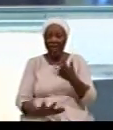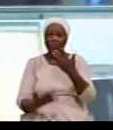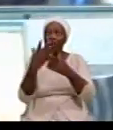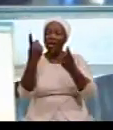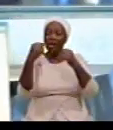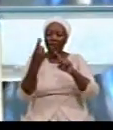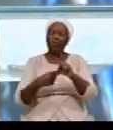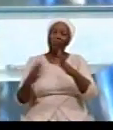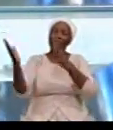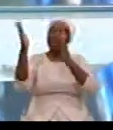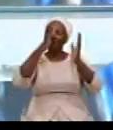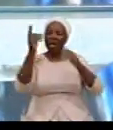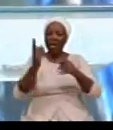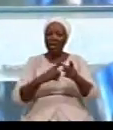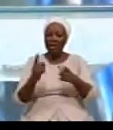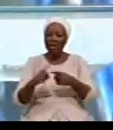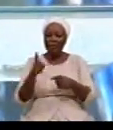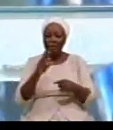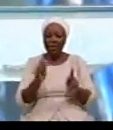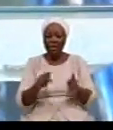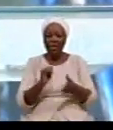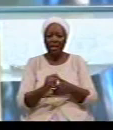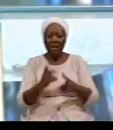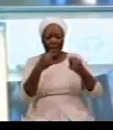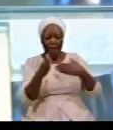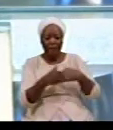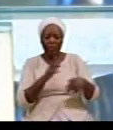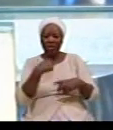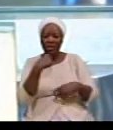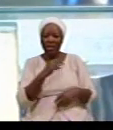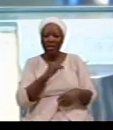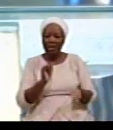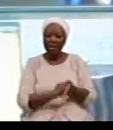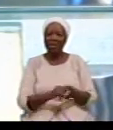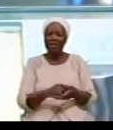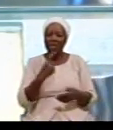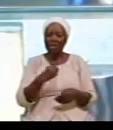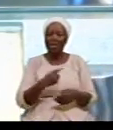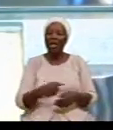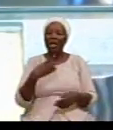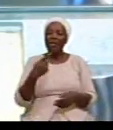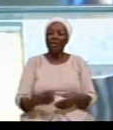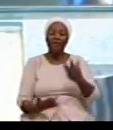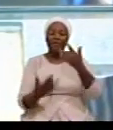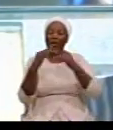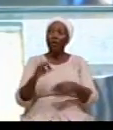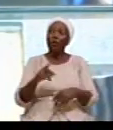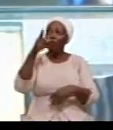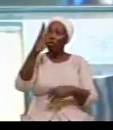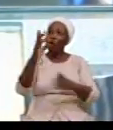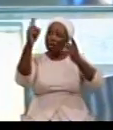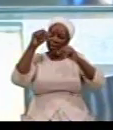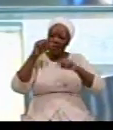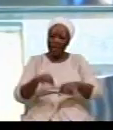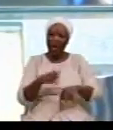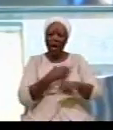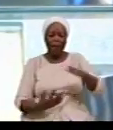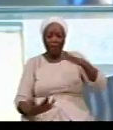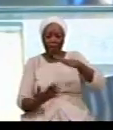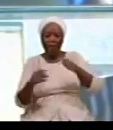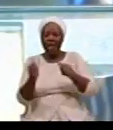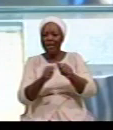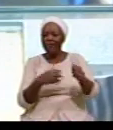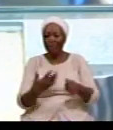person that reported that said, the fire of God came down, burnt everything.